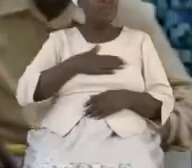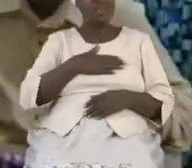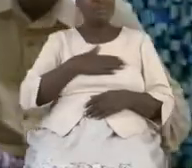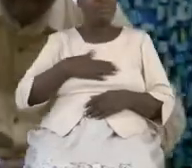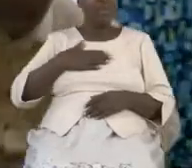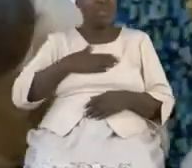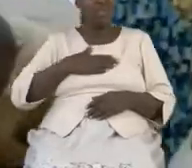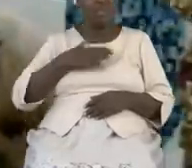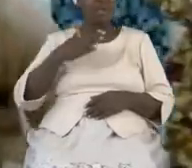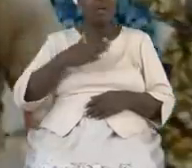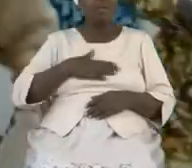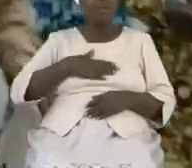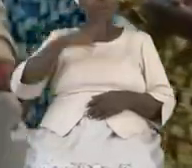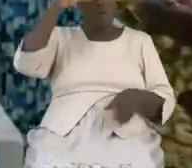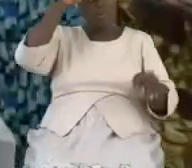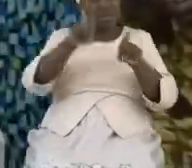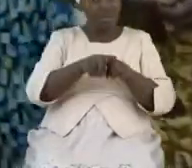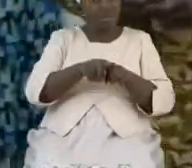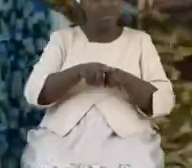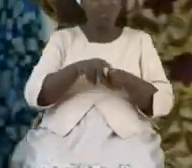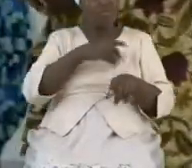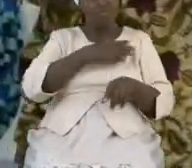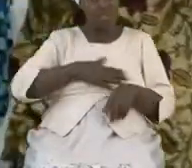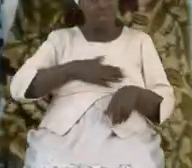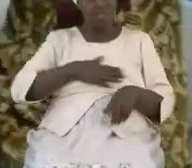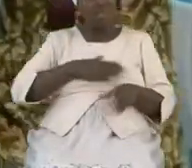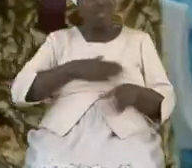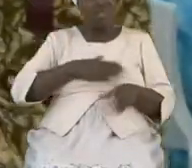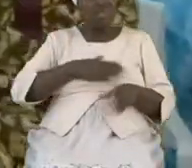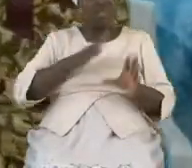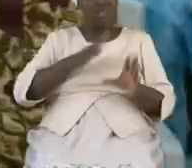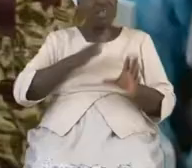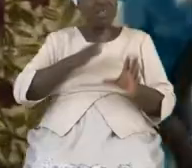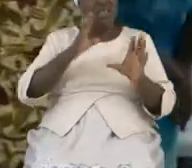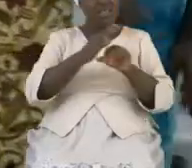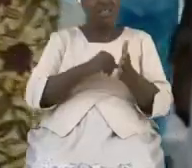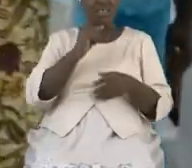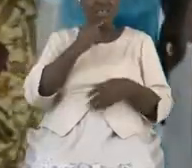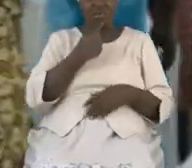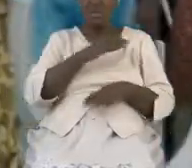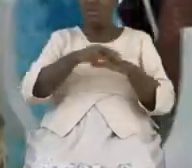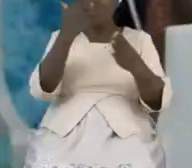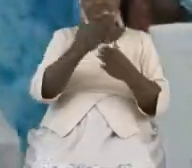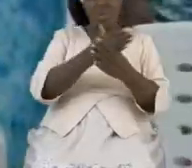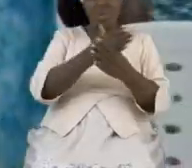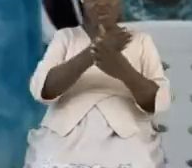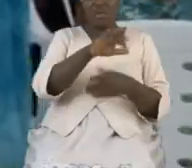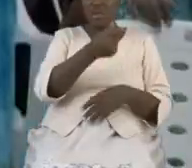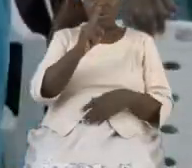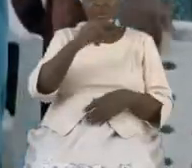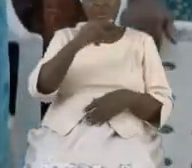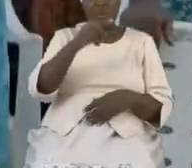be considerate. Don't disturb other people. We want to make ourselves ready to get to